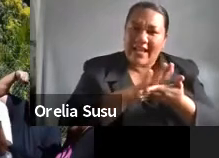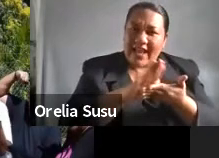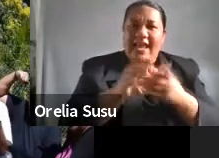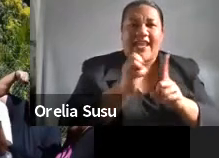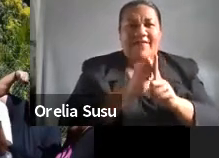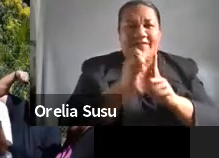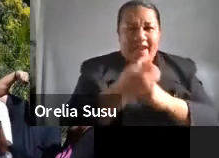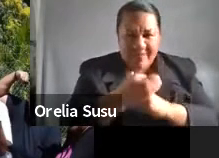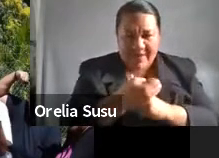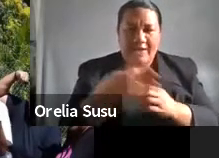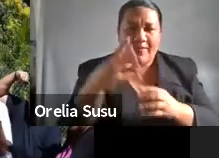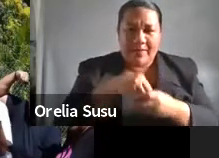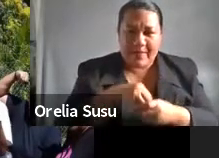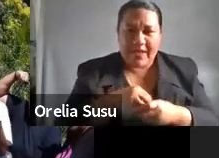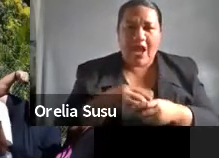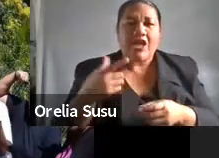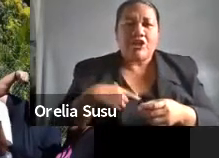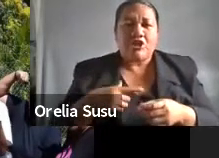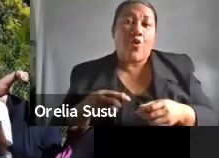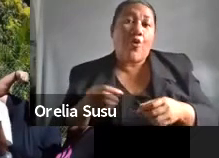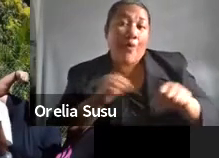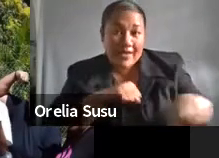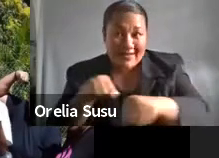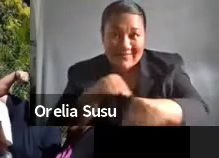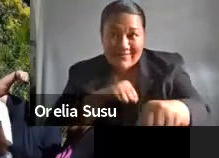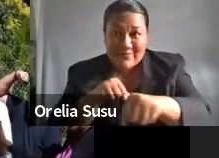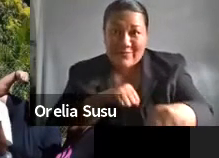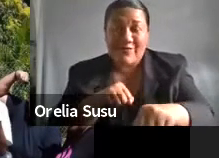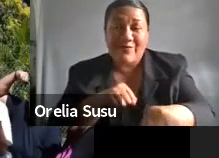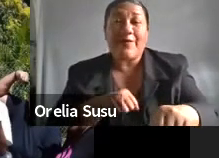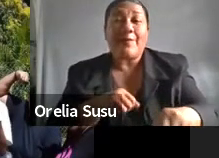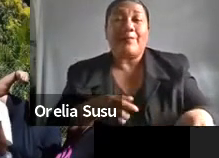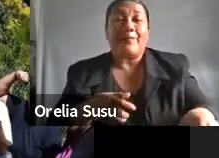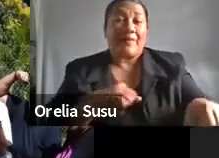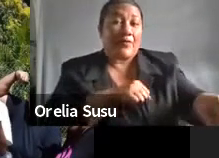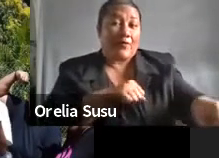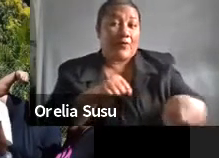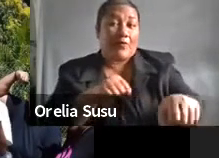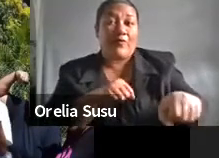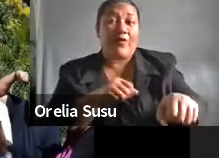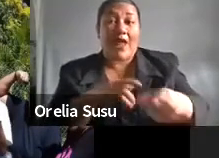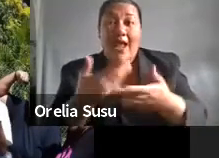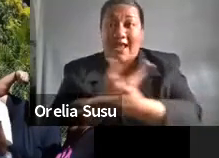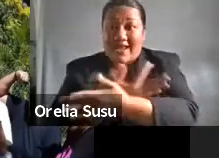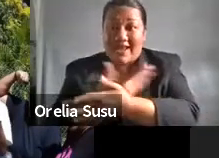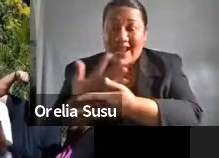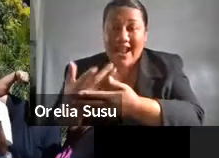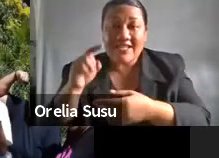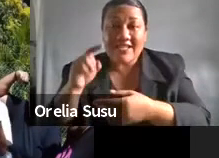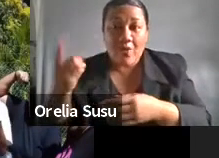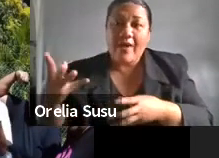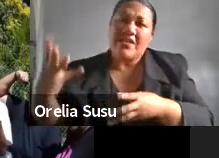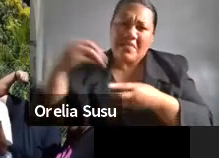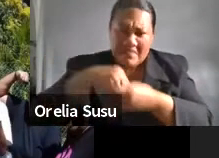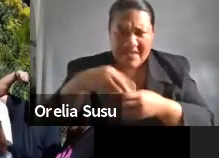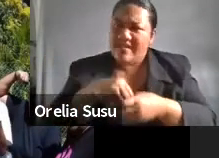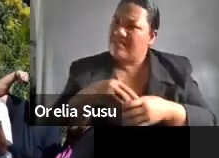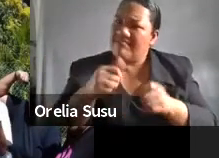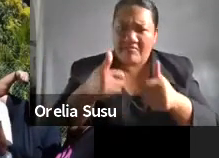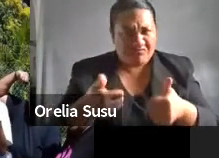you brush cutters so you can go and cut dress, but it's also you being part of a broader network, broader movement. And that's just,